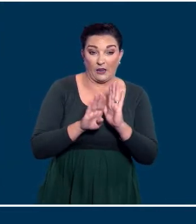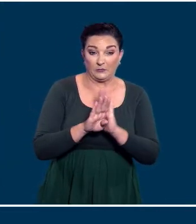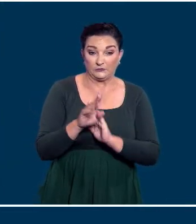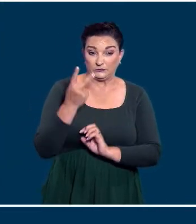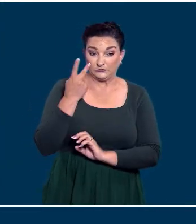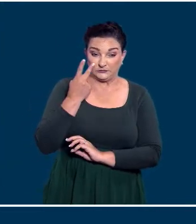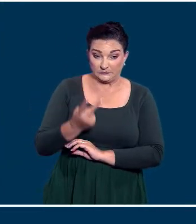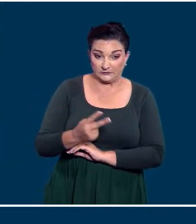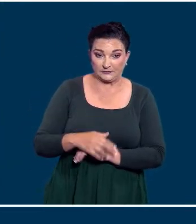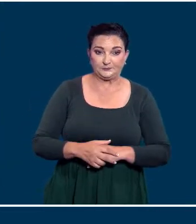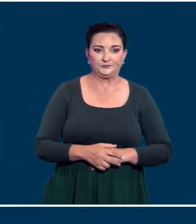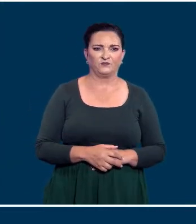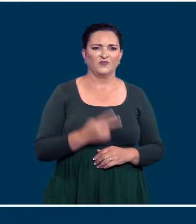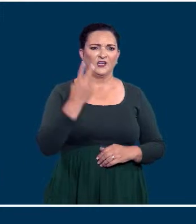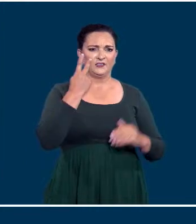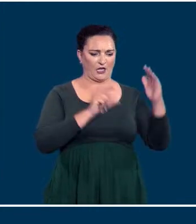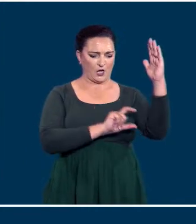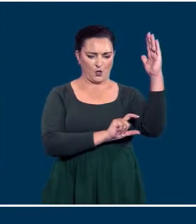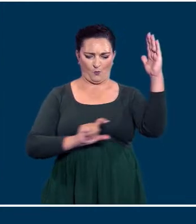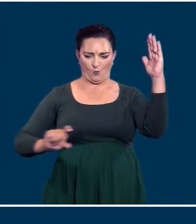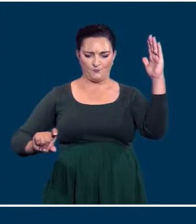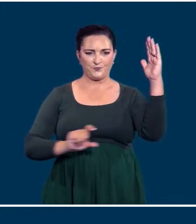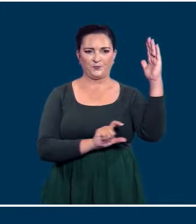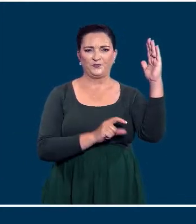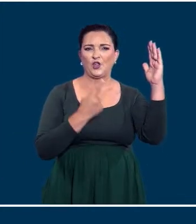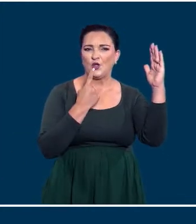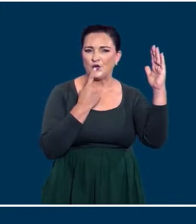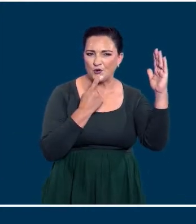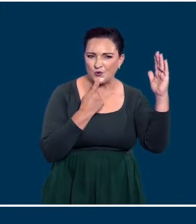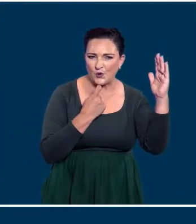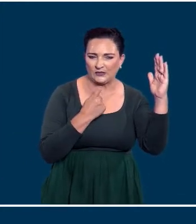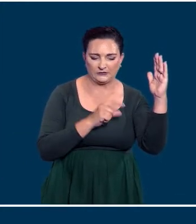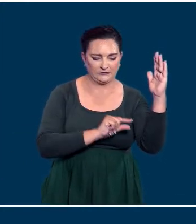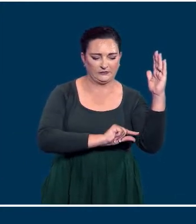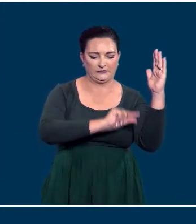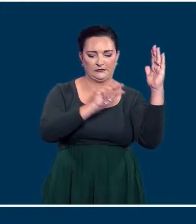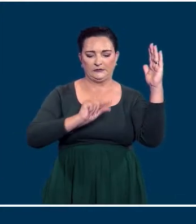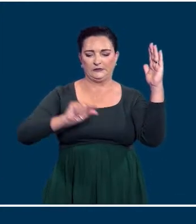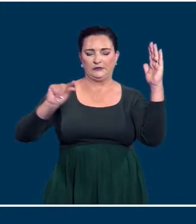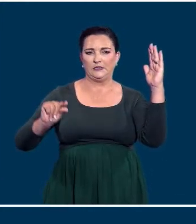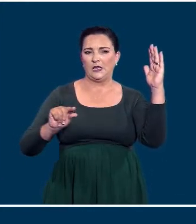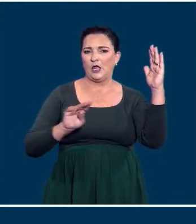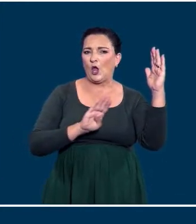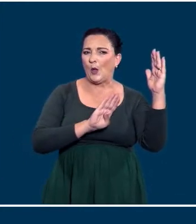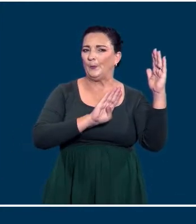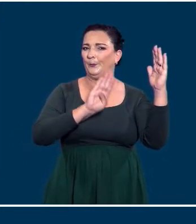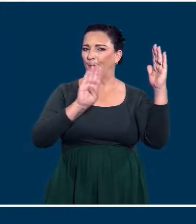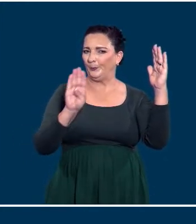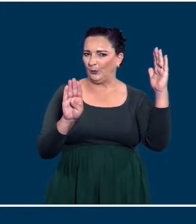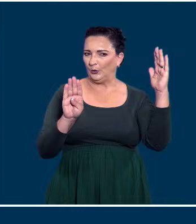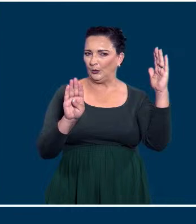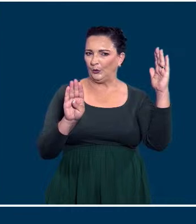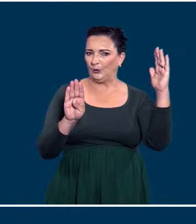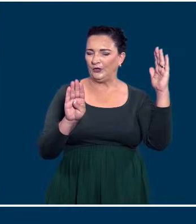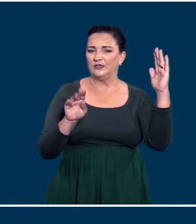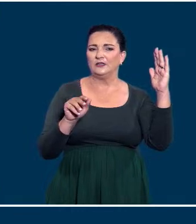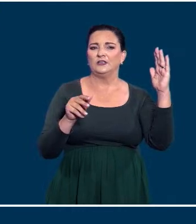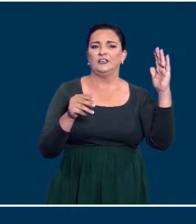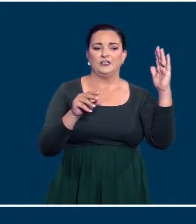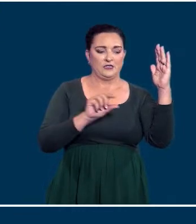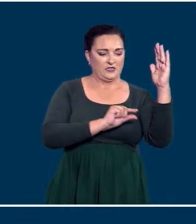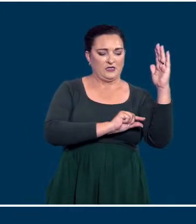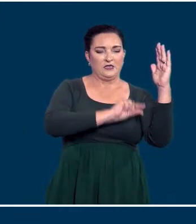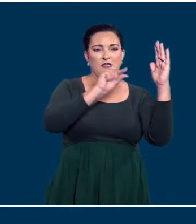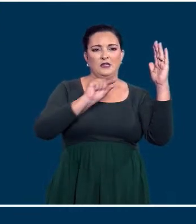here how red, which is that core line, core goods inflation I referred to earlier, starts to moderate from